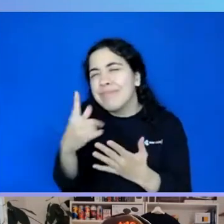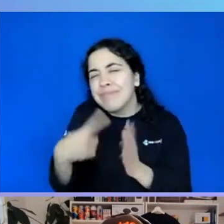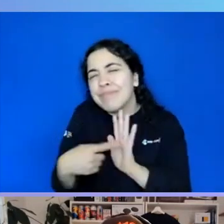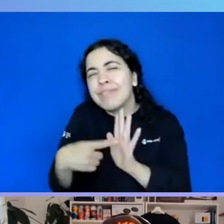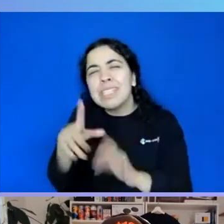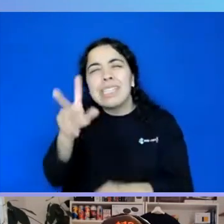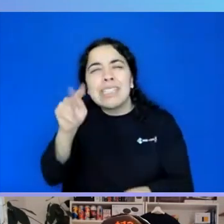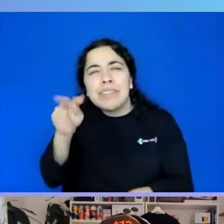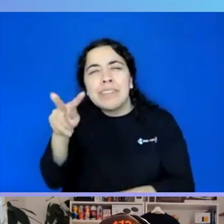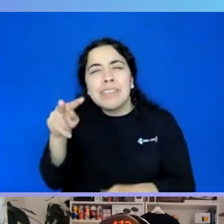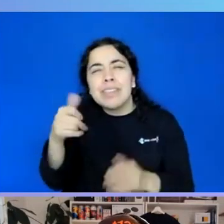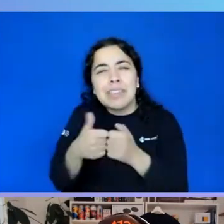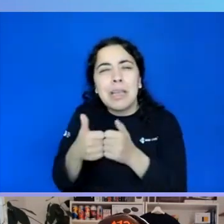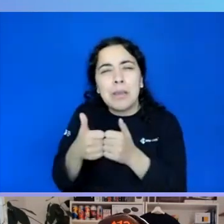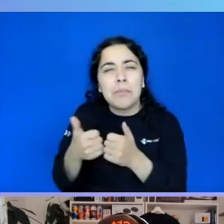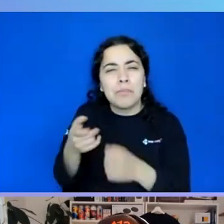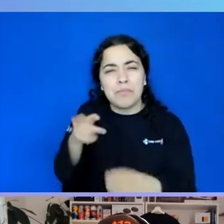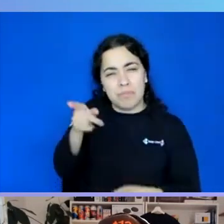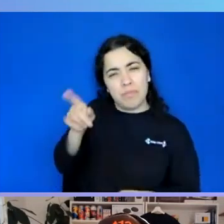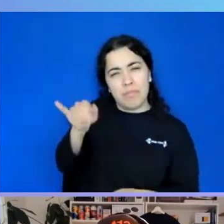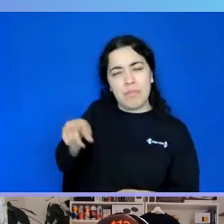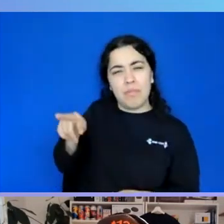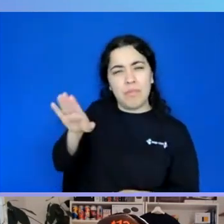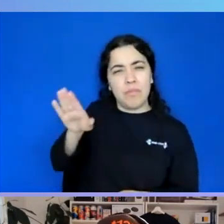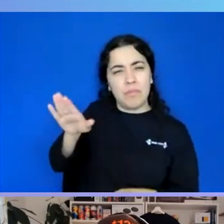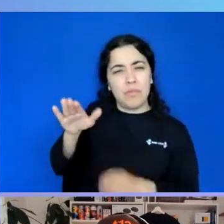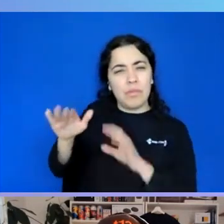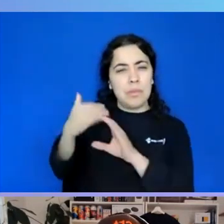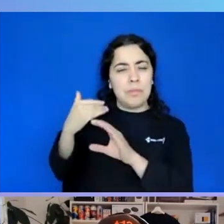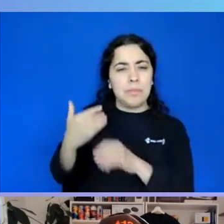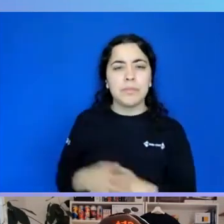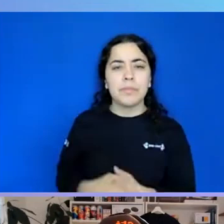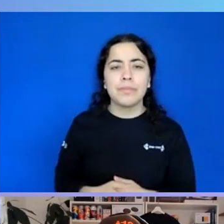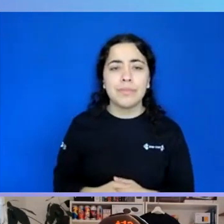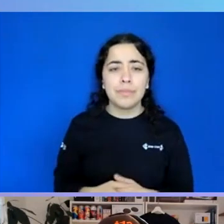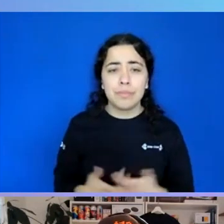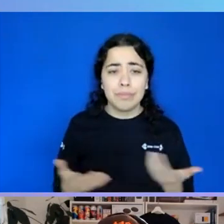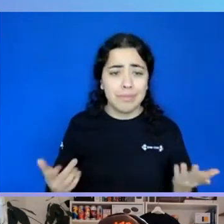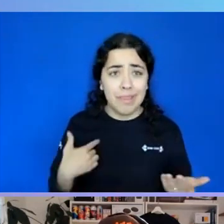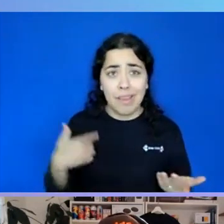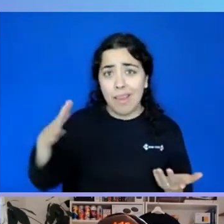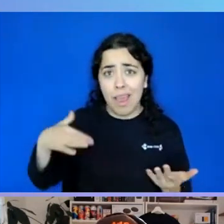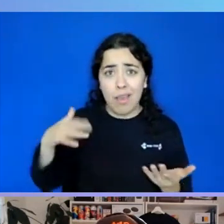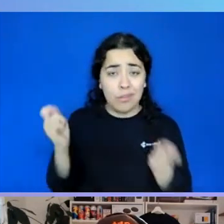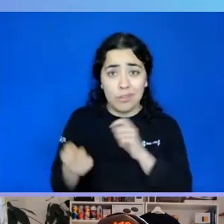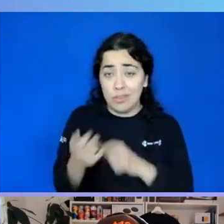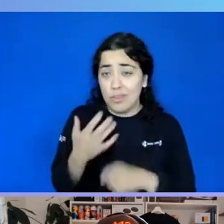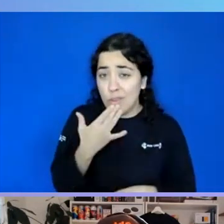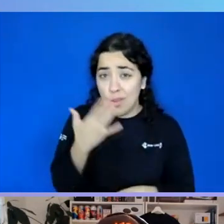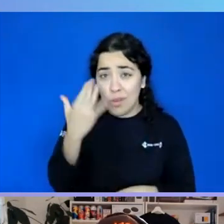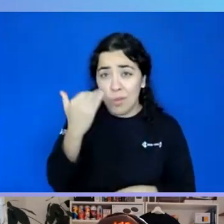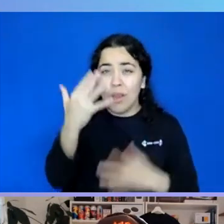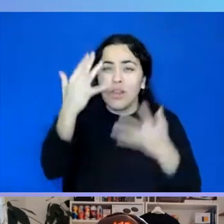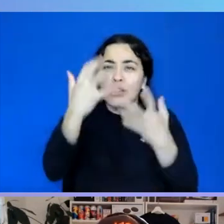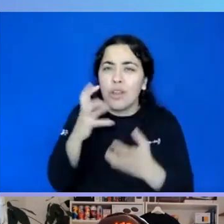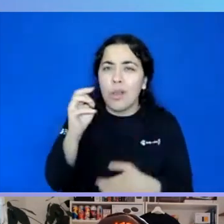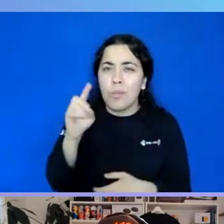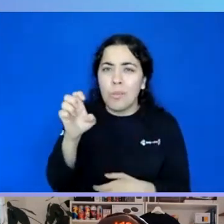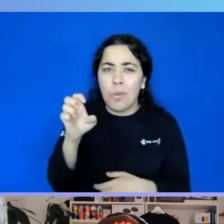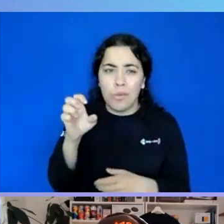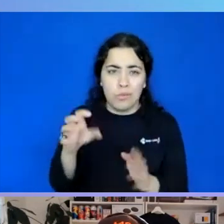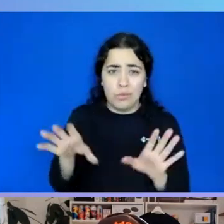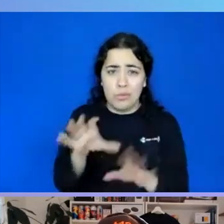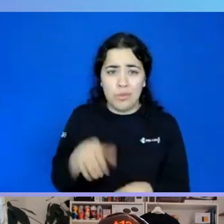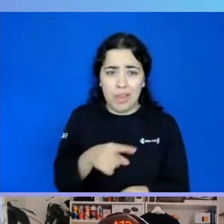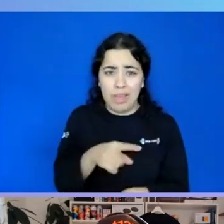well. And I haven't even changed colors due to dark mode to view this.